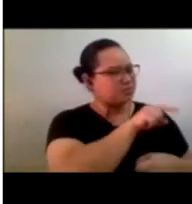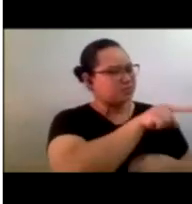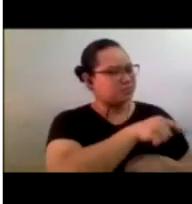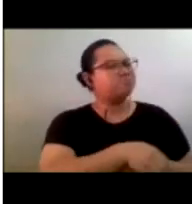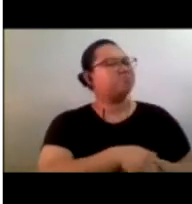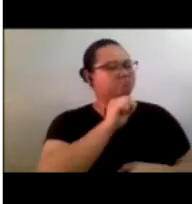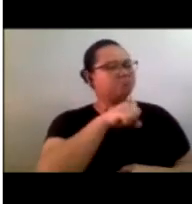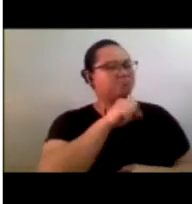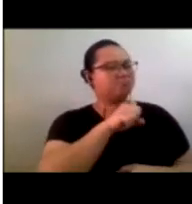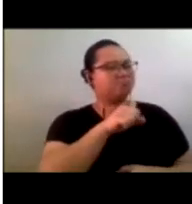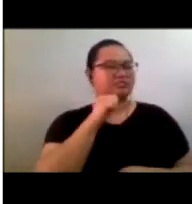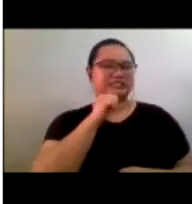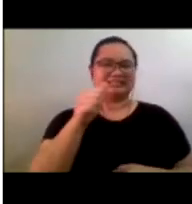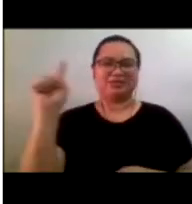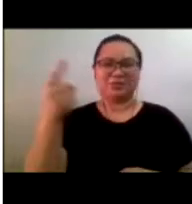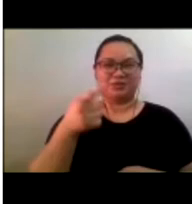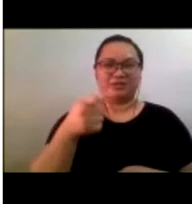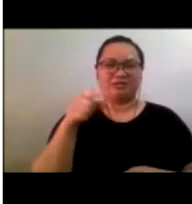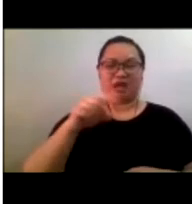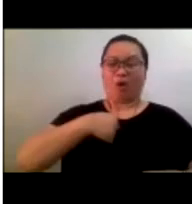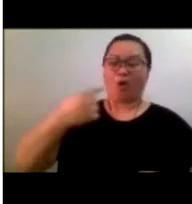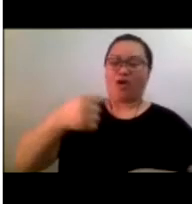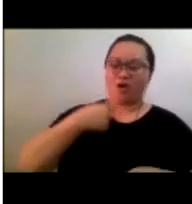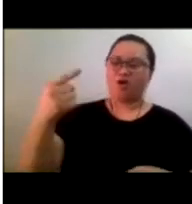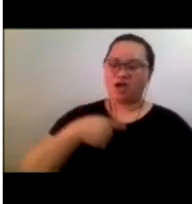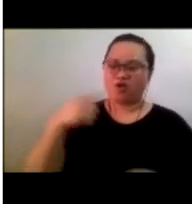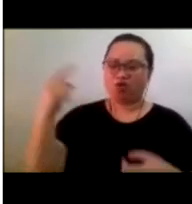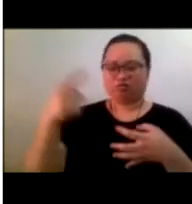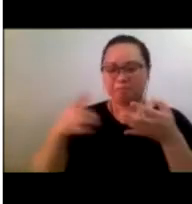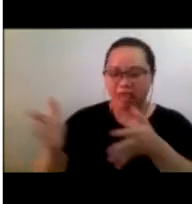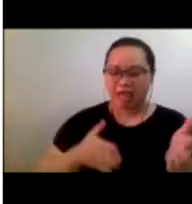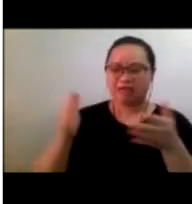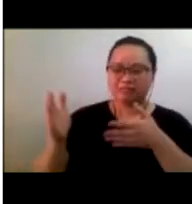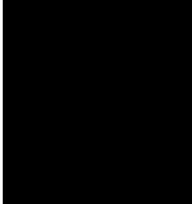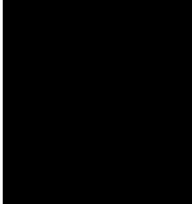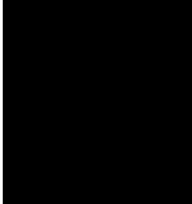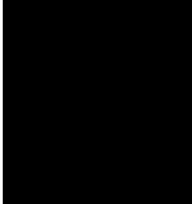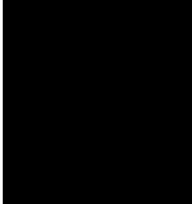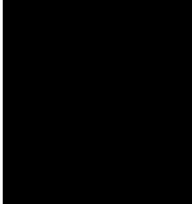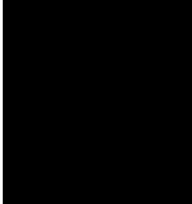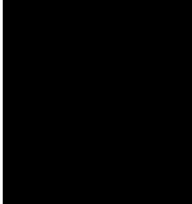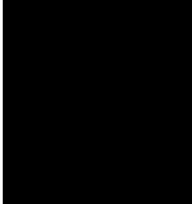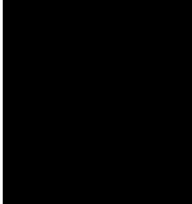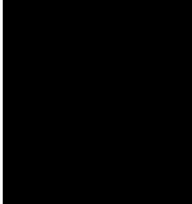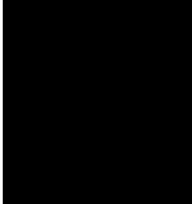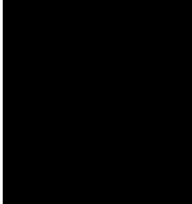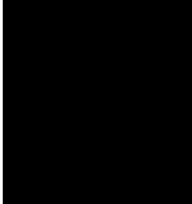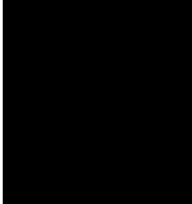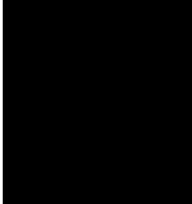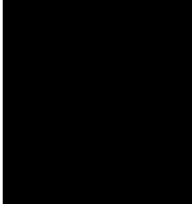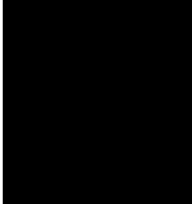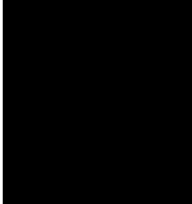agenda, you talking about your plans and your vision, etc. But when you just stop, keep